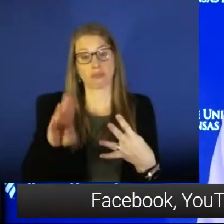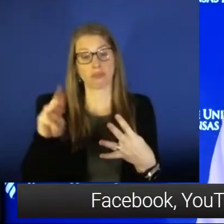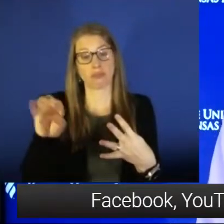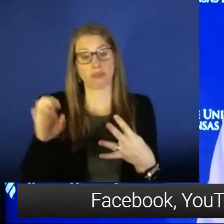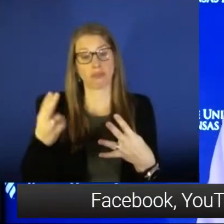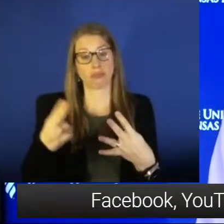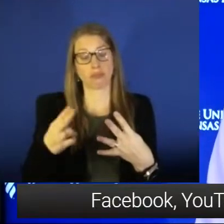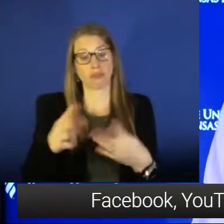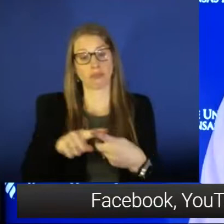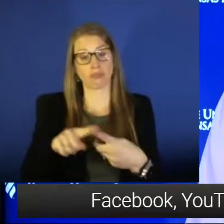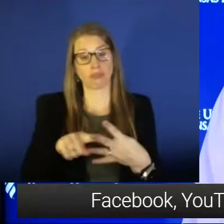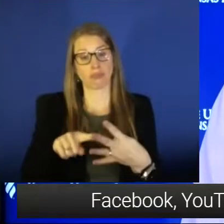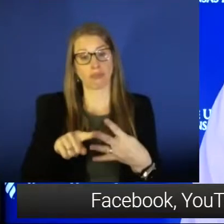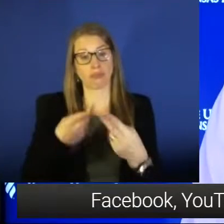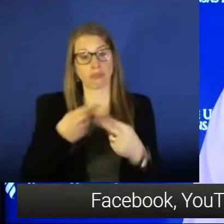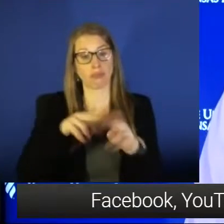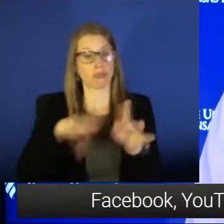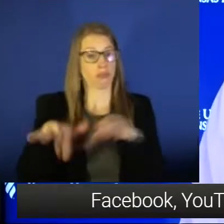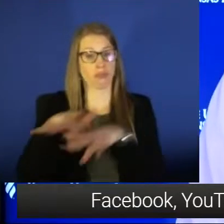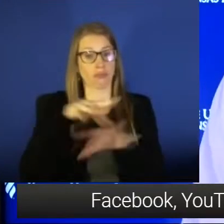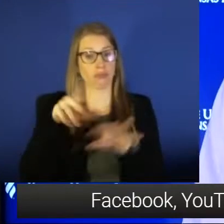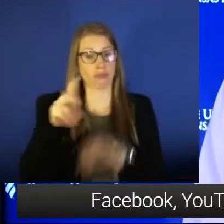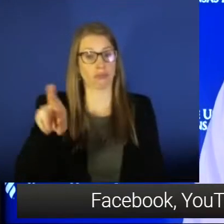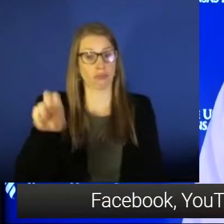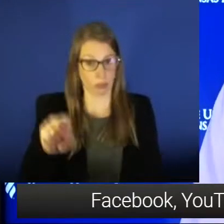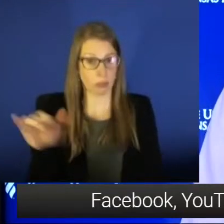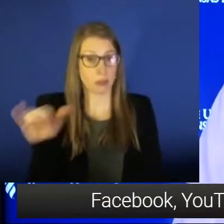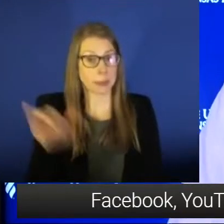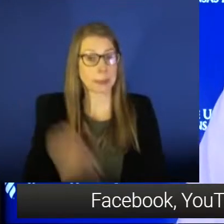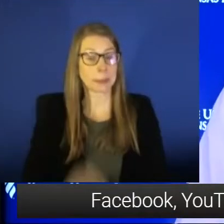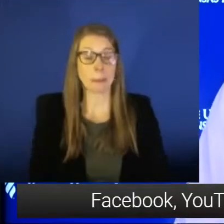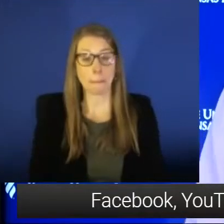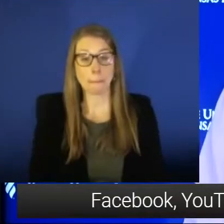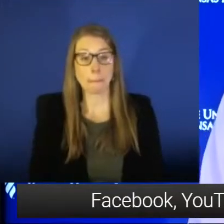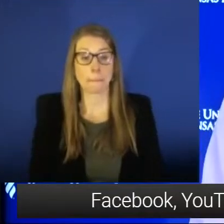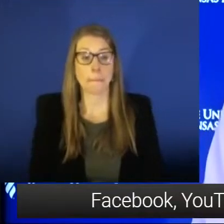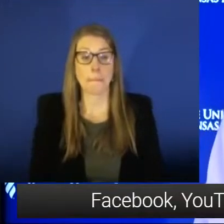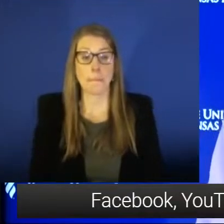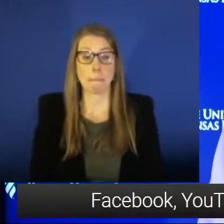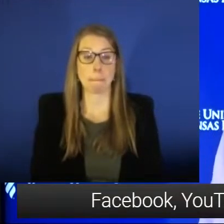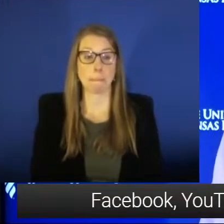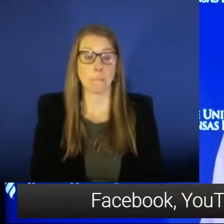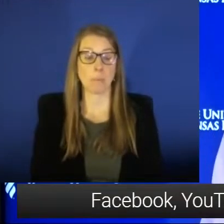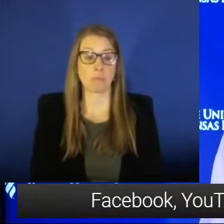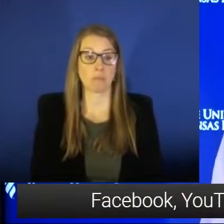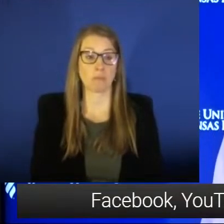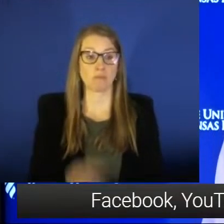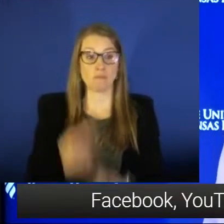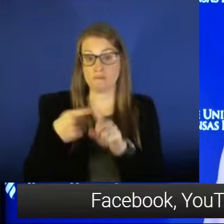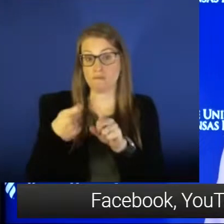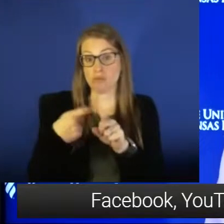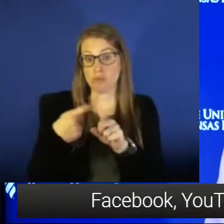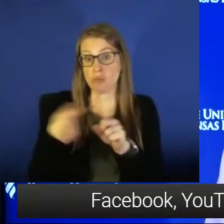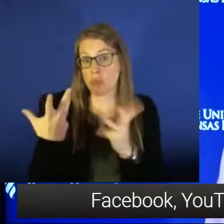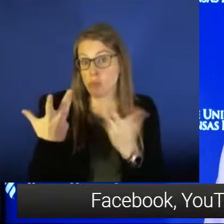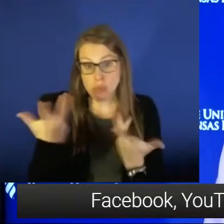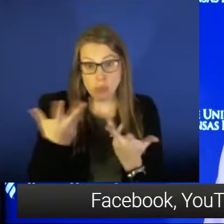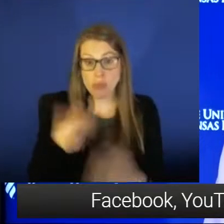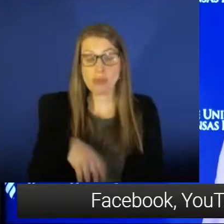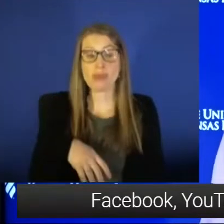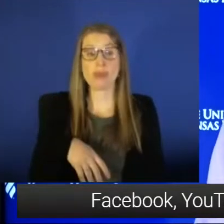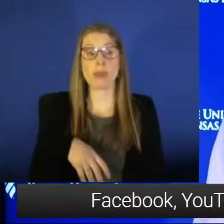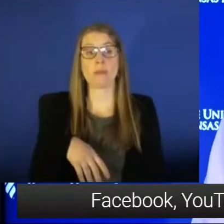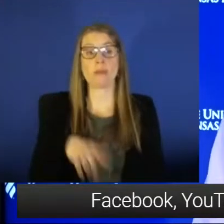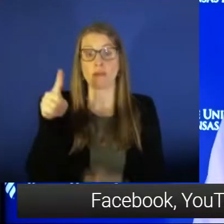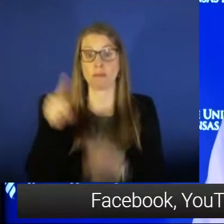in circulation of the virus as well. So, is that due to lack of very good effectiveness of the